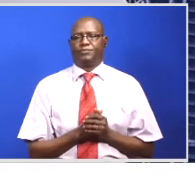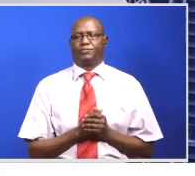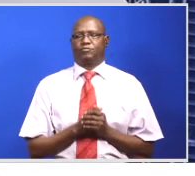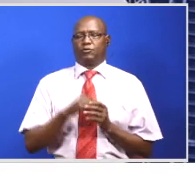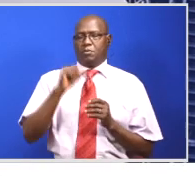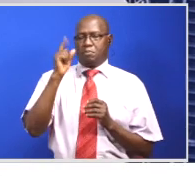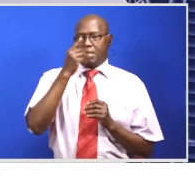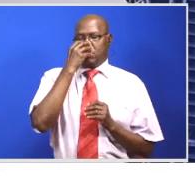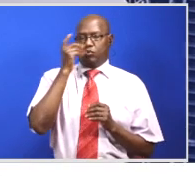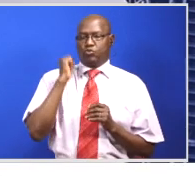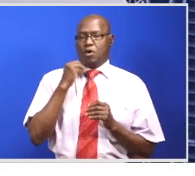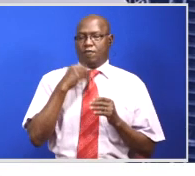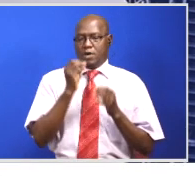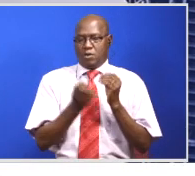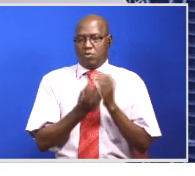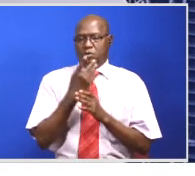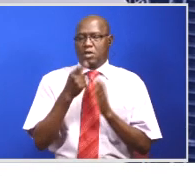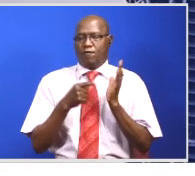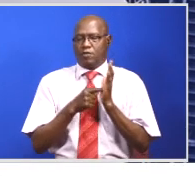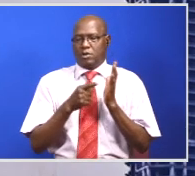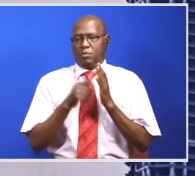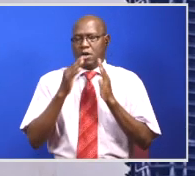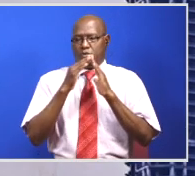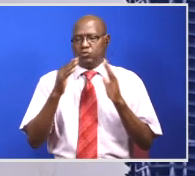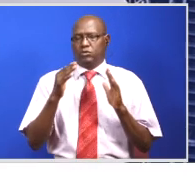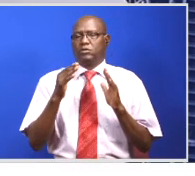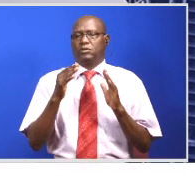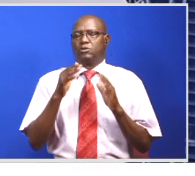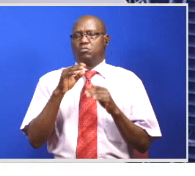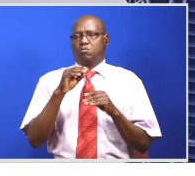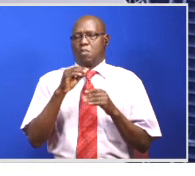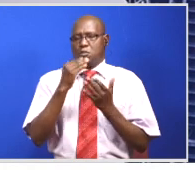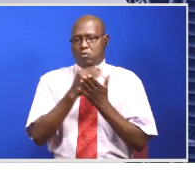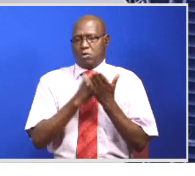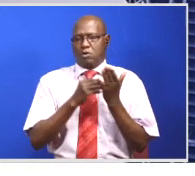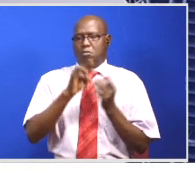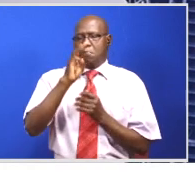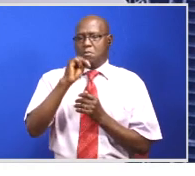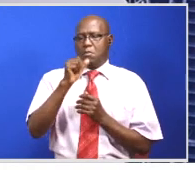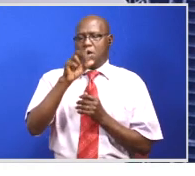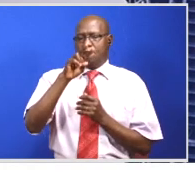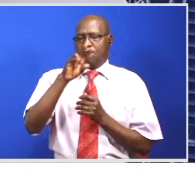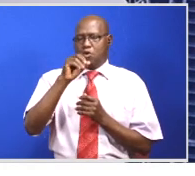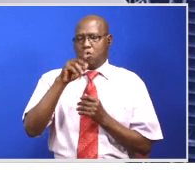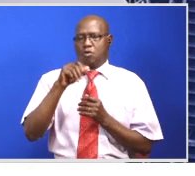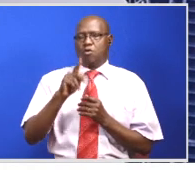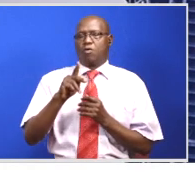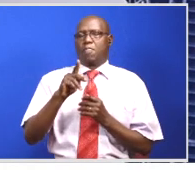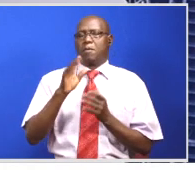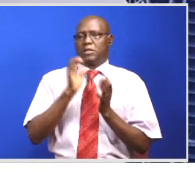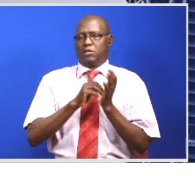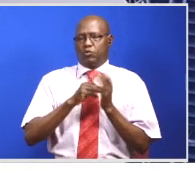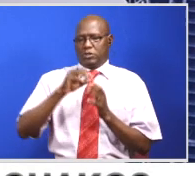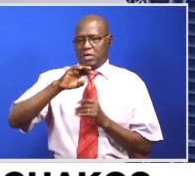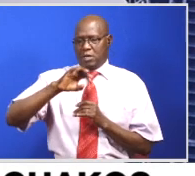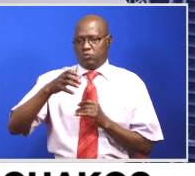President William Ruto has launched the affordable housing program in Mavoko, Machakos Constituency, Machakos County. Now, the launch